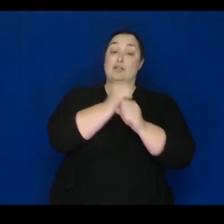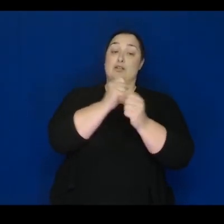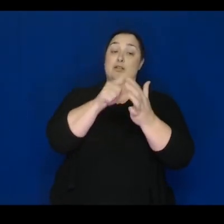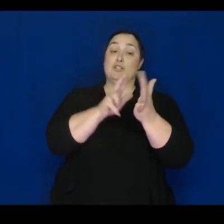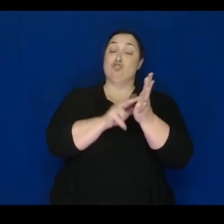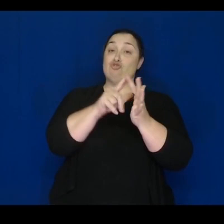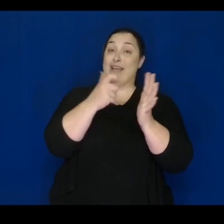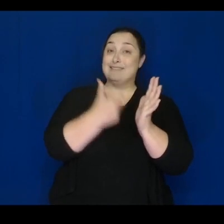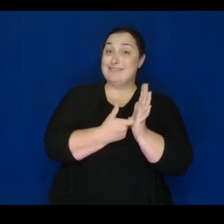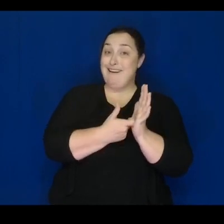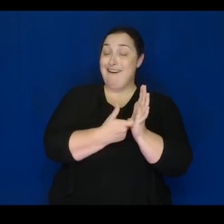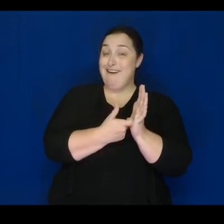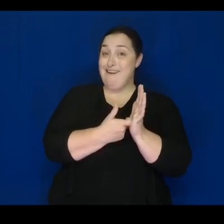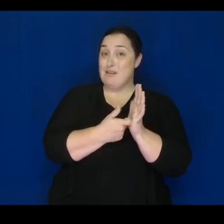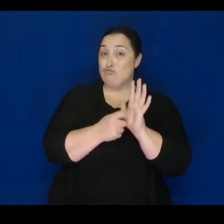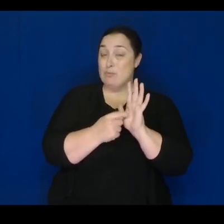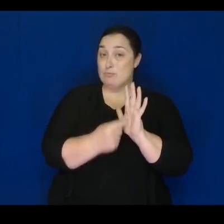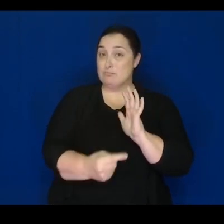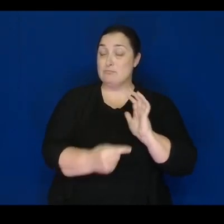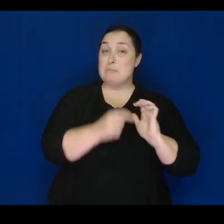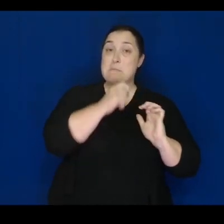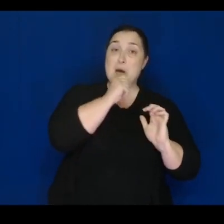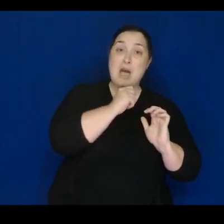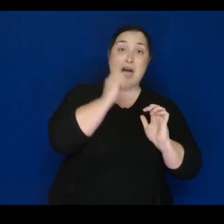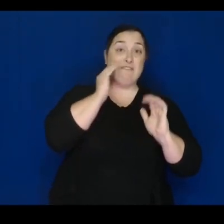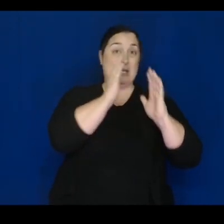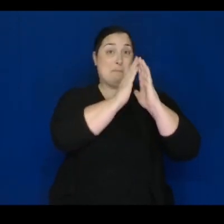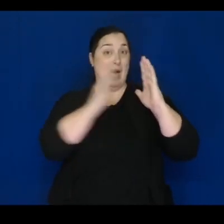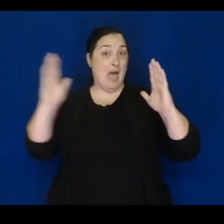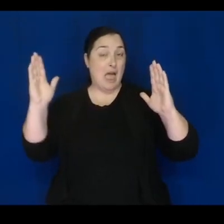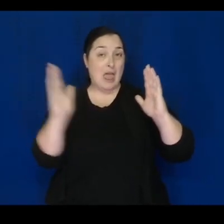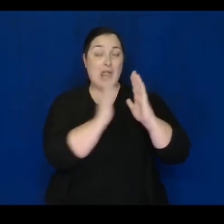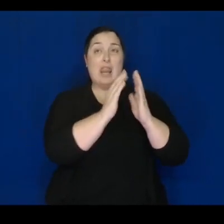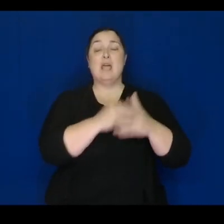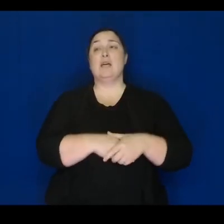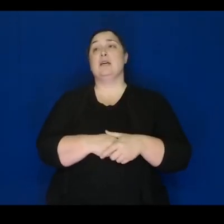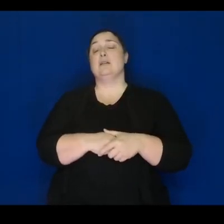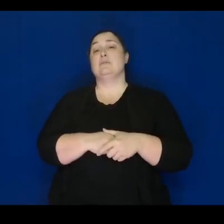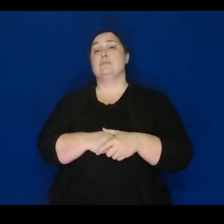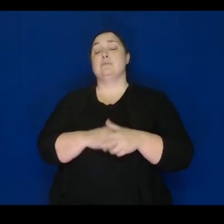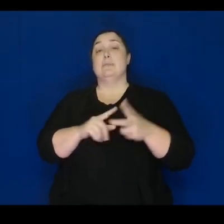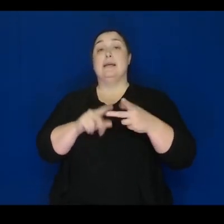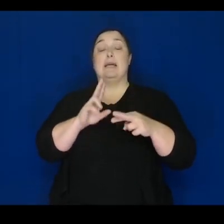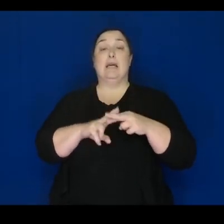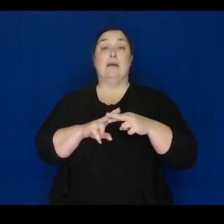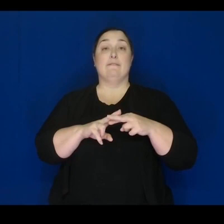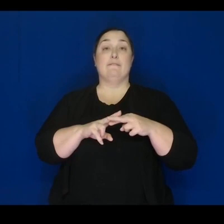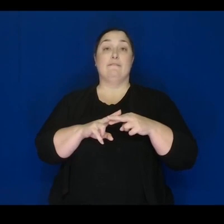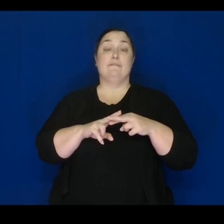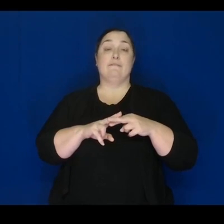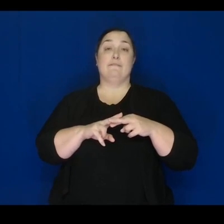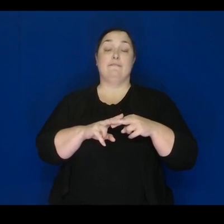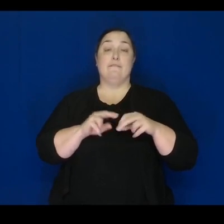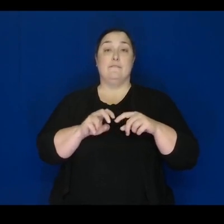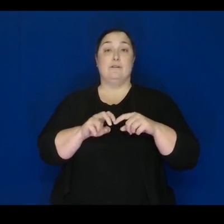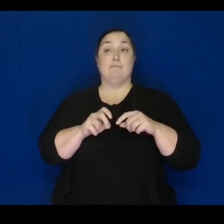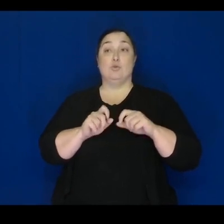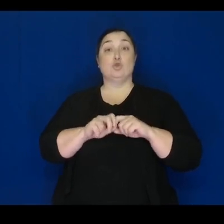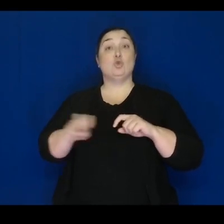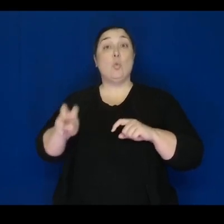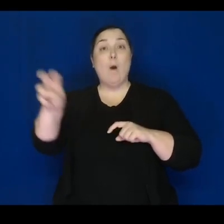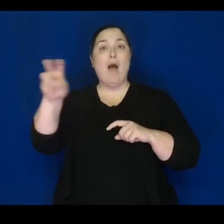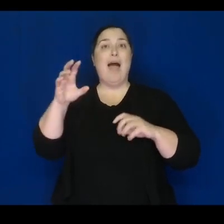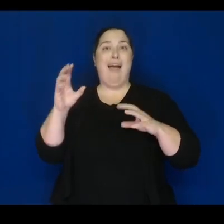representation. For example, if we're going on a tour, making sure that we choose artists of different genders, have